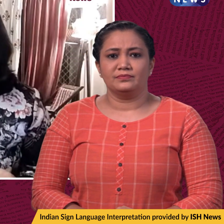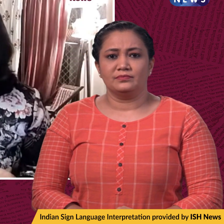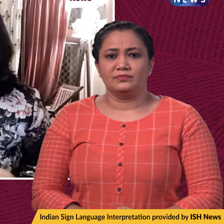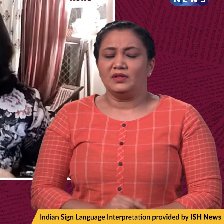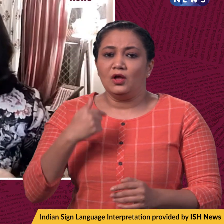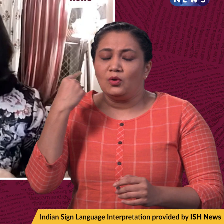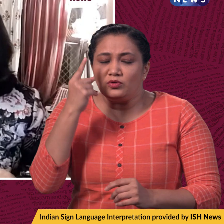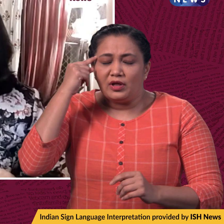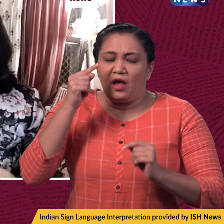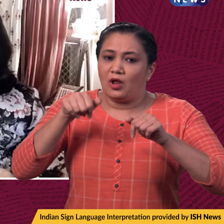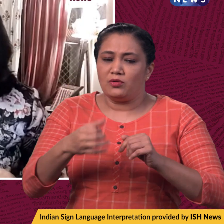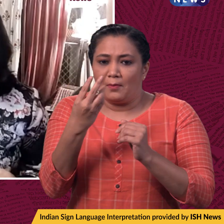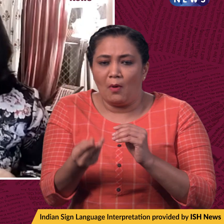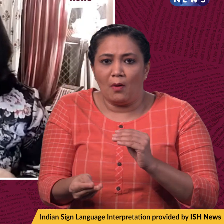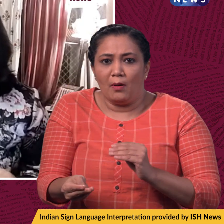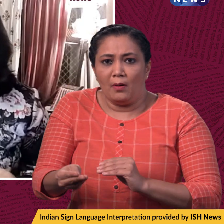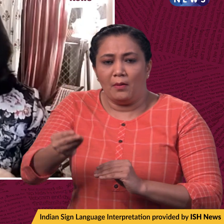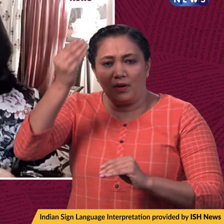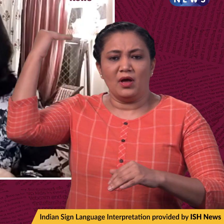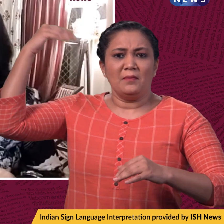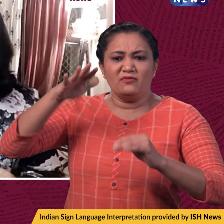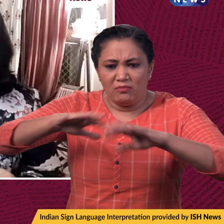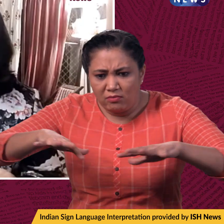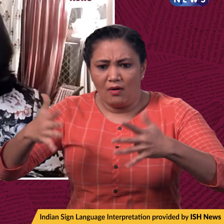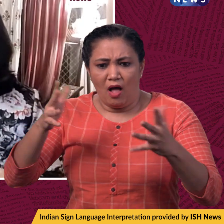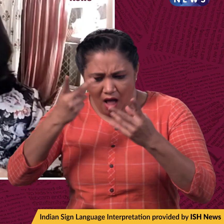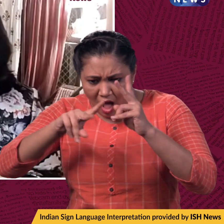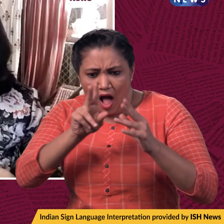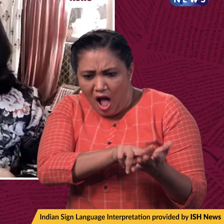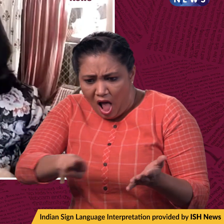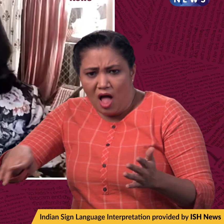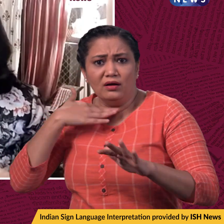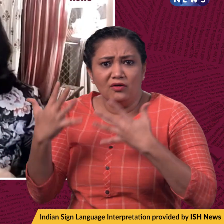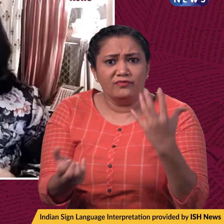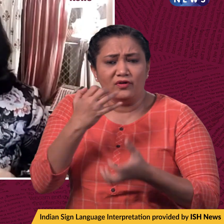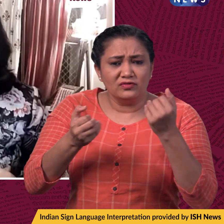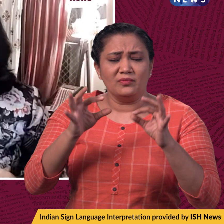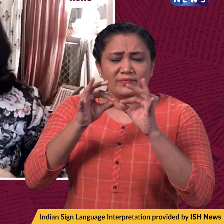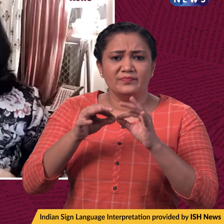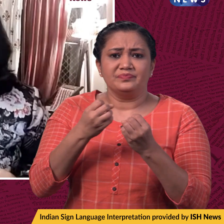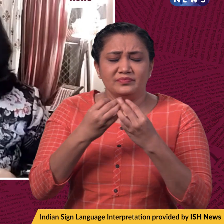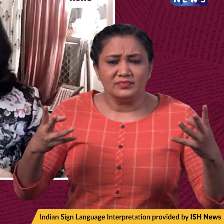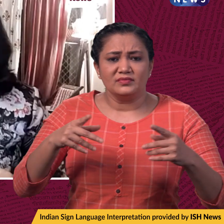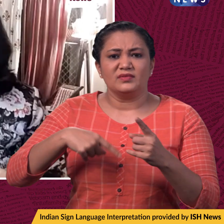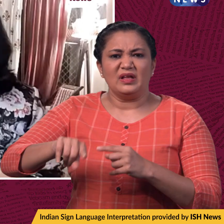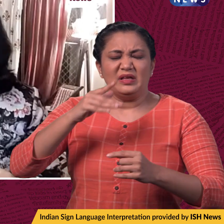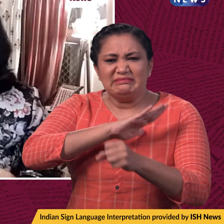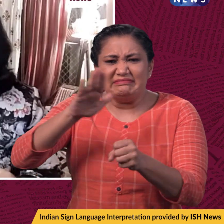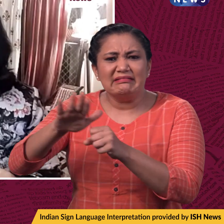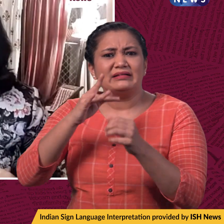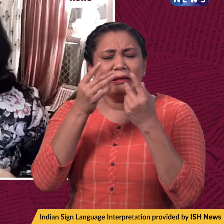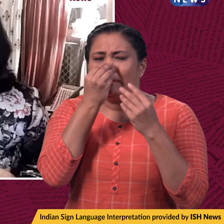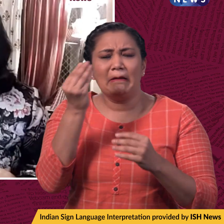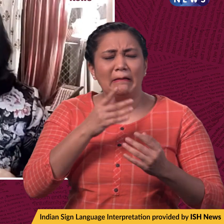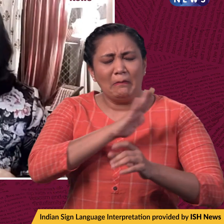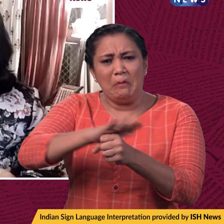figure is only getting bigger. There were reports of mass graves in Bucha. He went on to describe how ruthlessly people have been